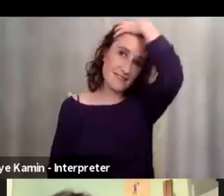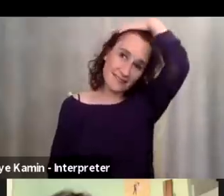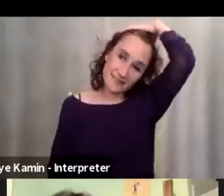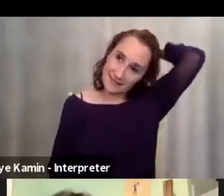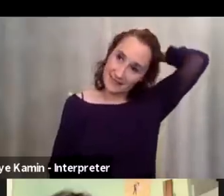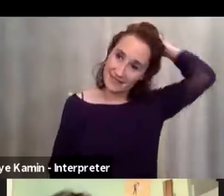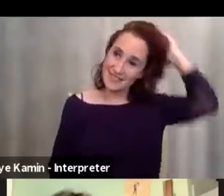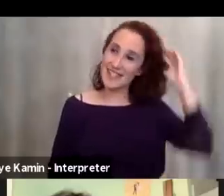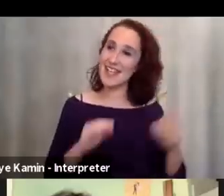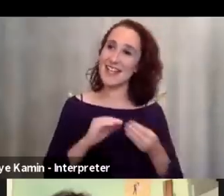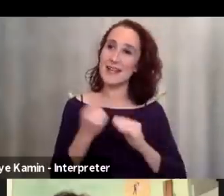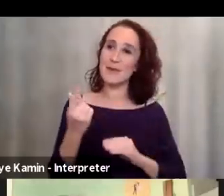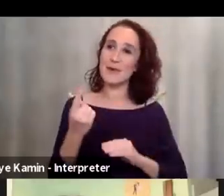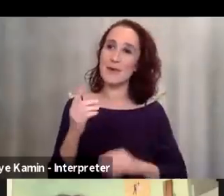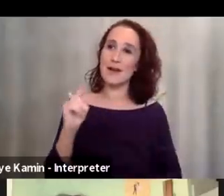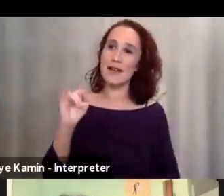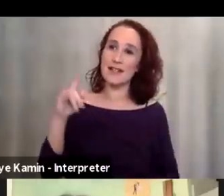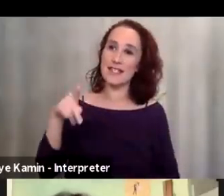What is my number one tip?